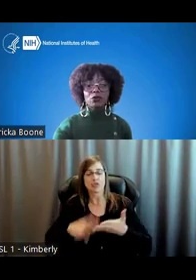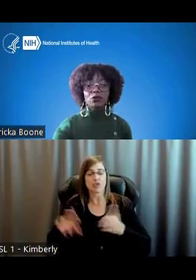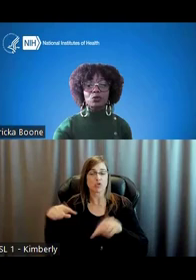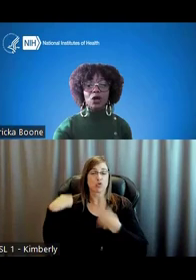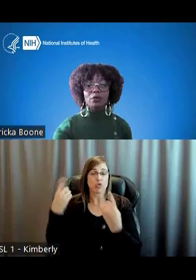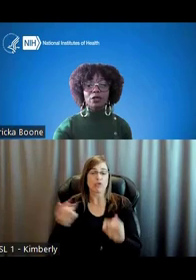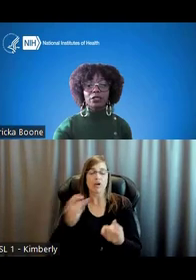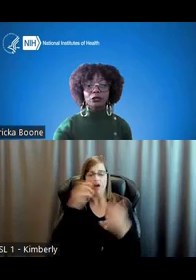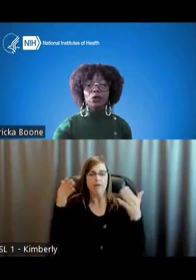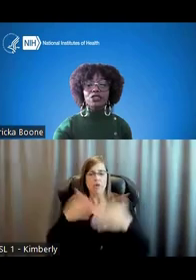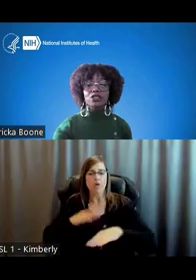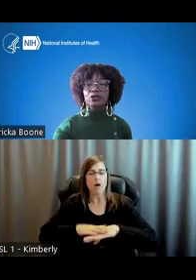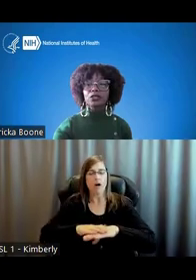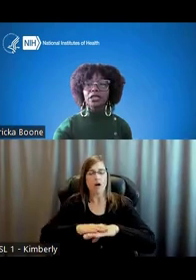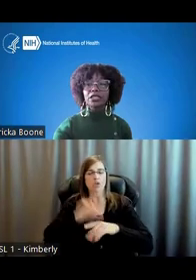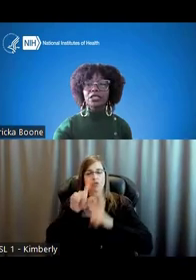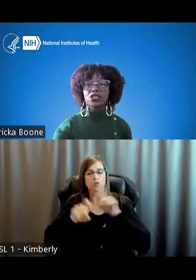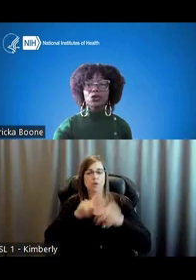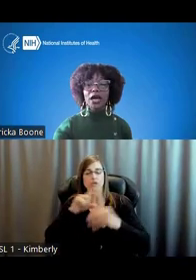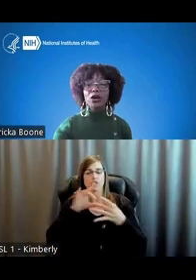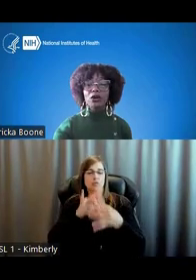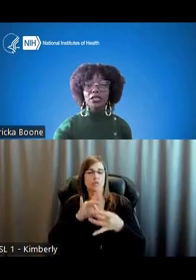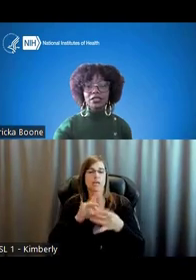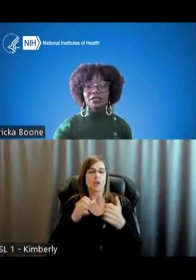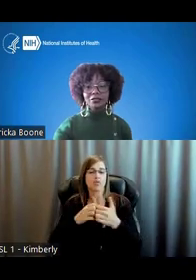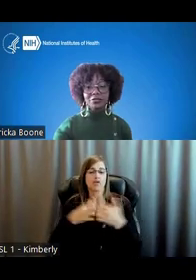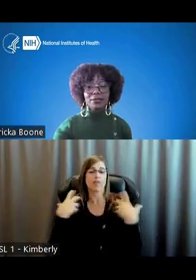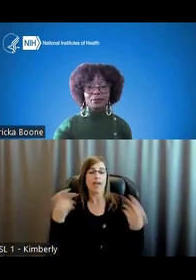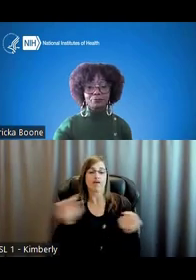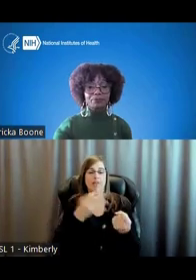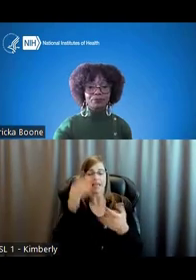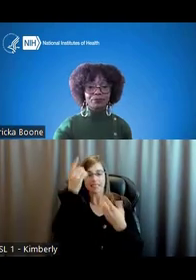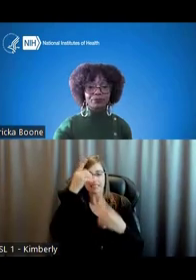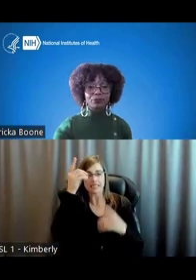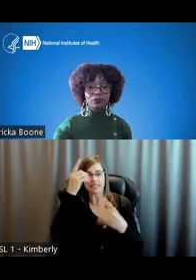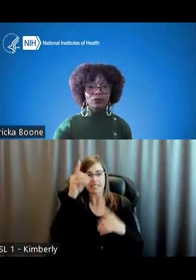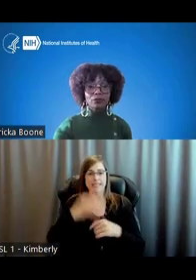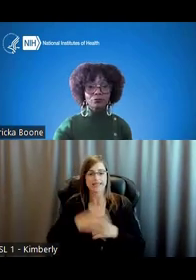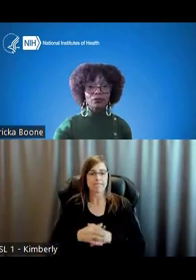not been focused primarily on questions that are related to health and disease.